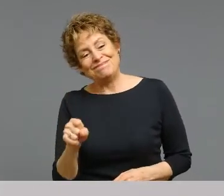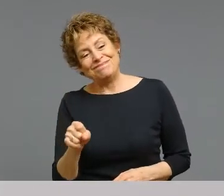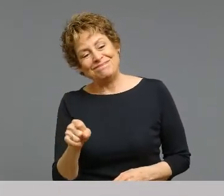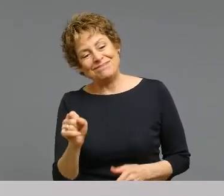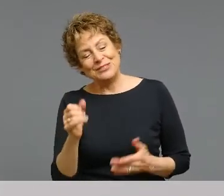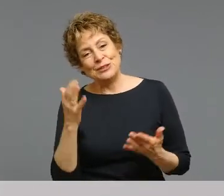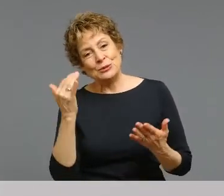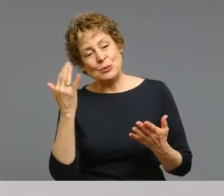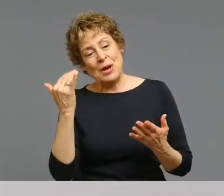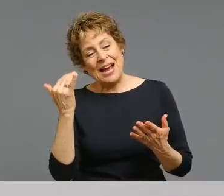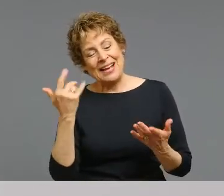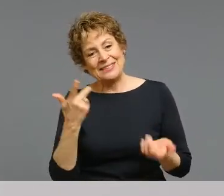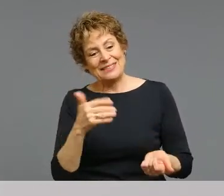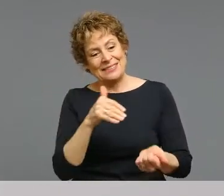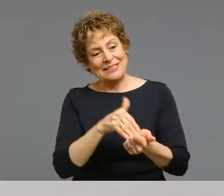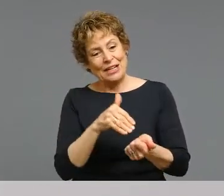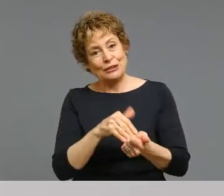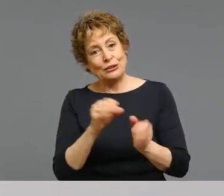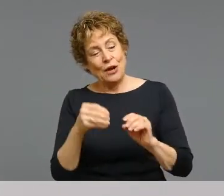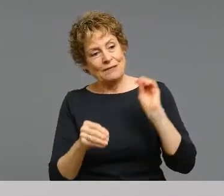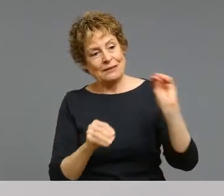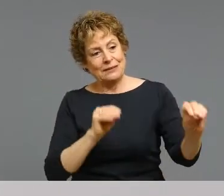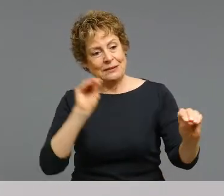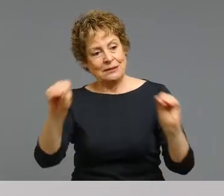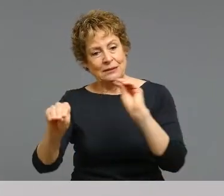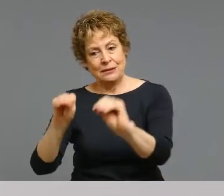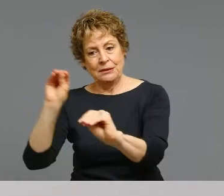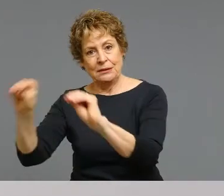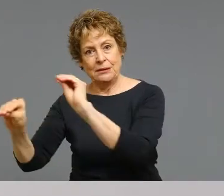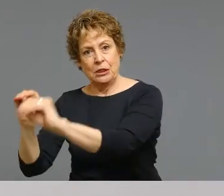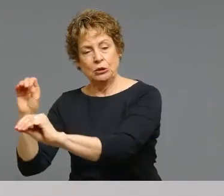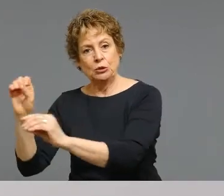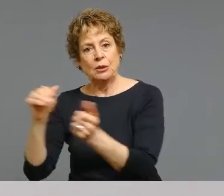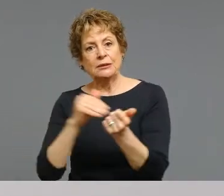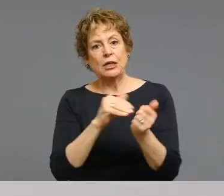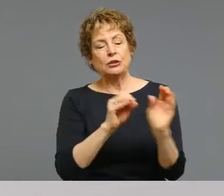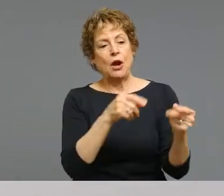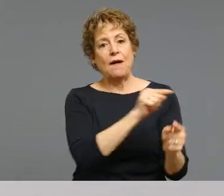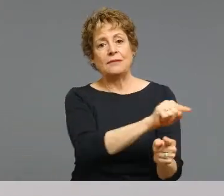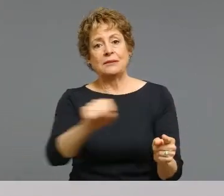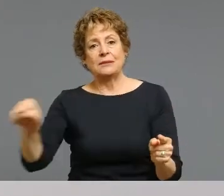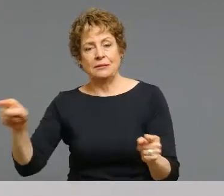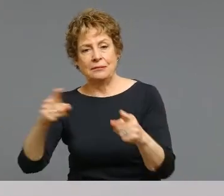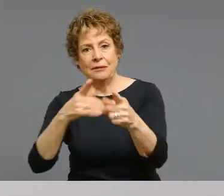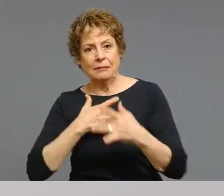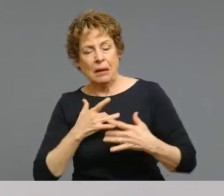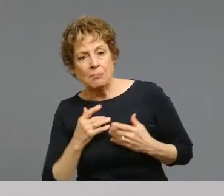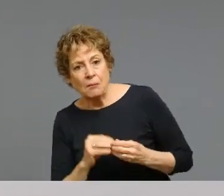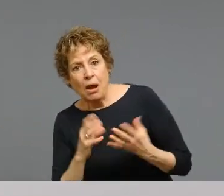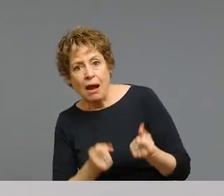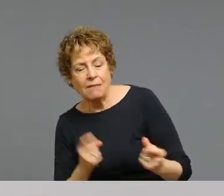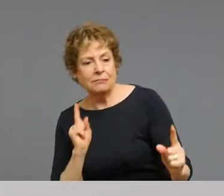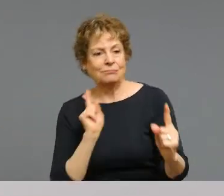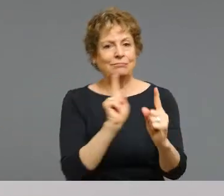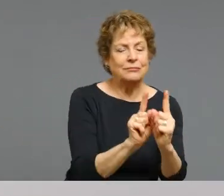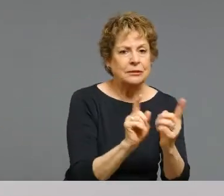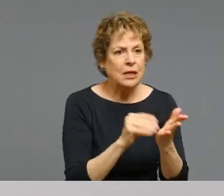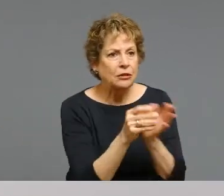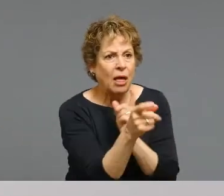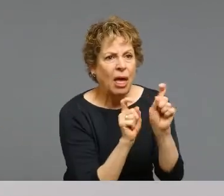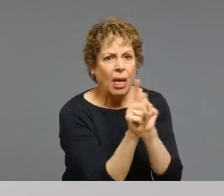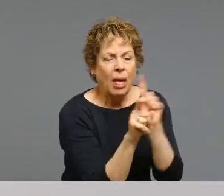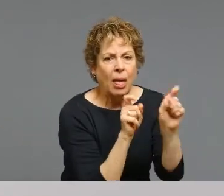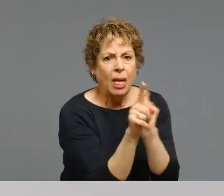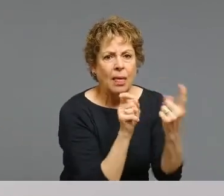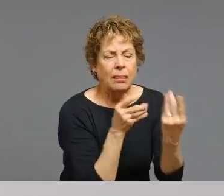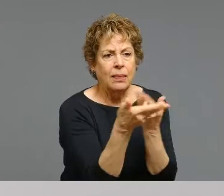that misinformation. This is a quick approval method, but it does not mean that they skimped on the clinical